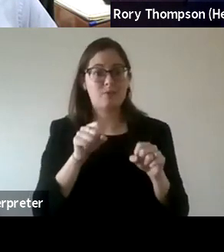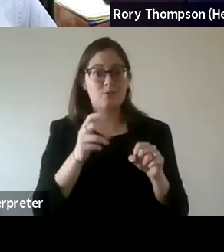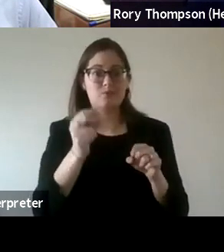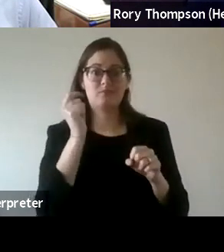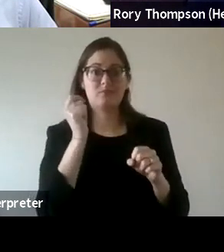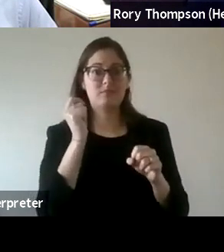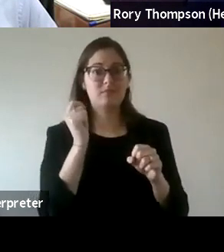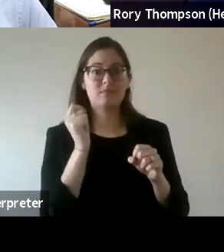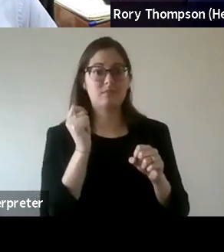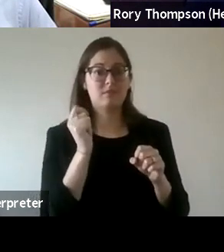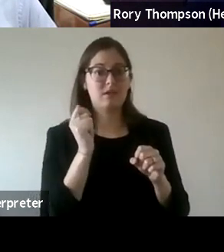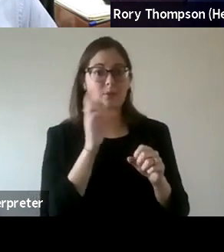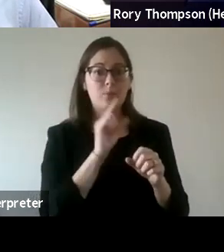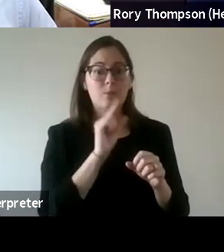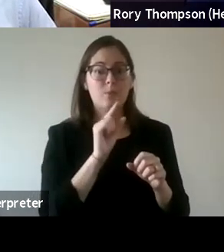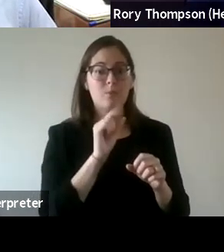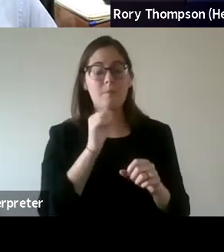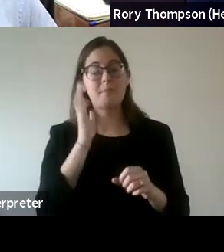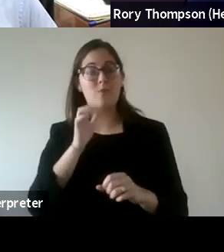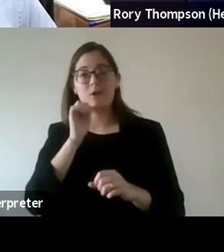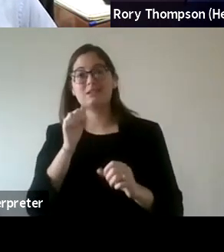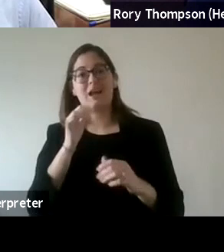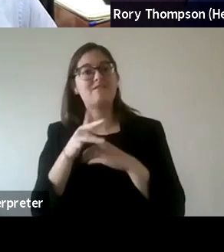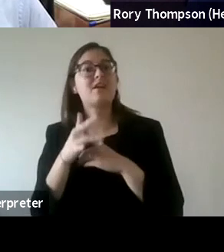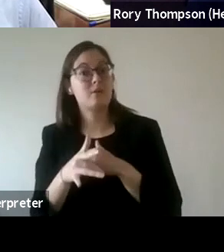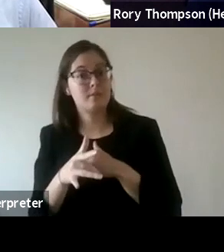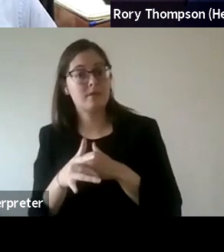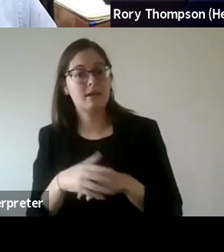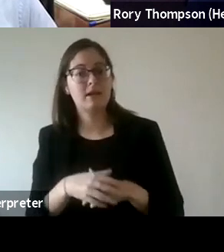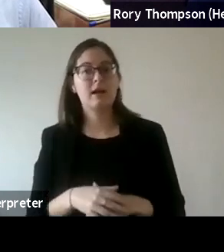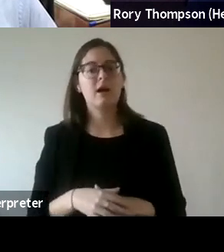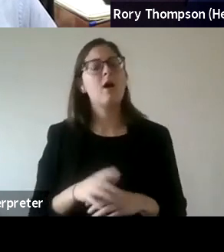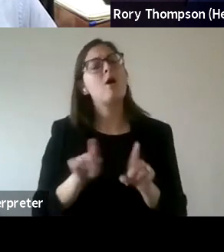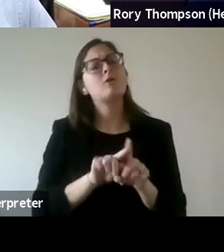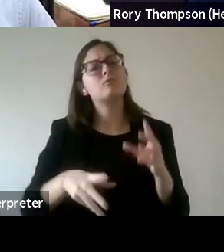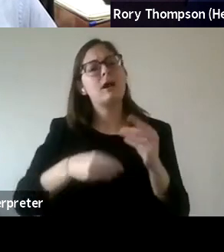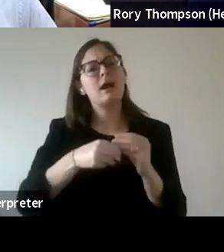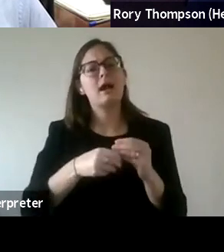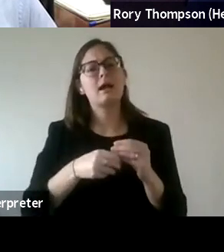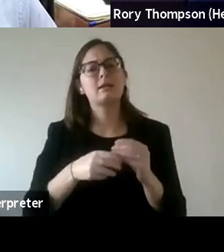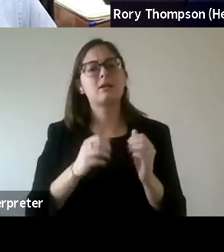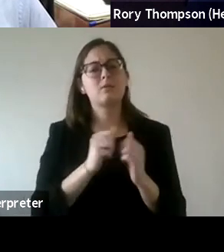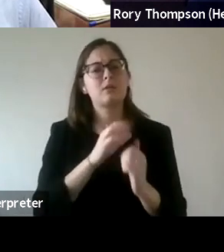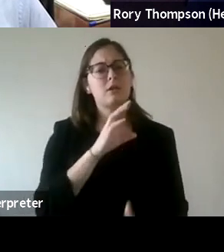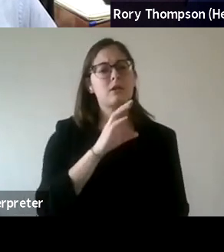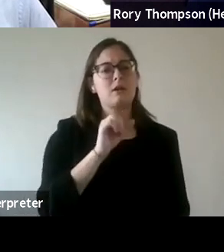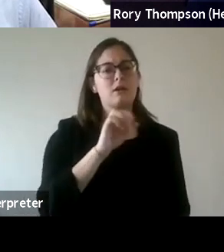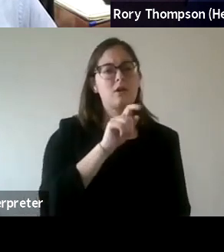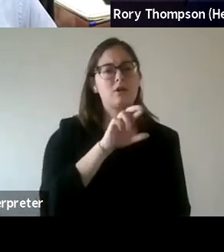not readily available at that point in time. And I also want to add, even with the Carter G. Woodson, I always like